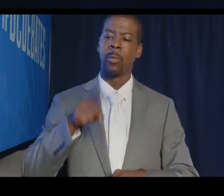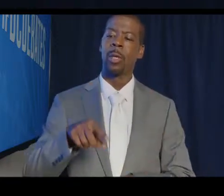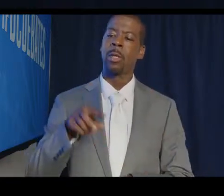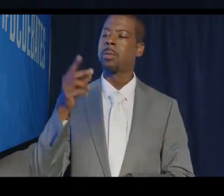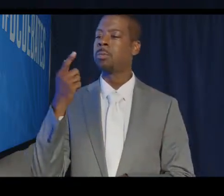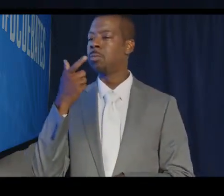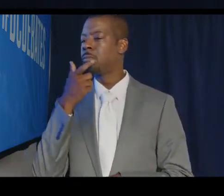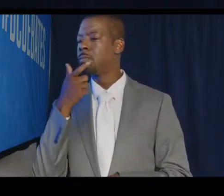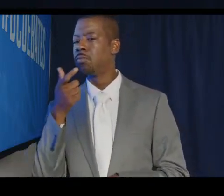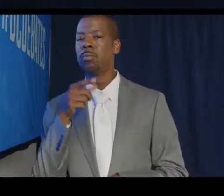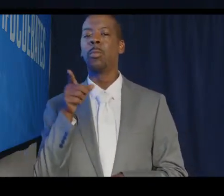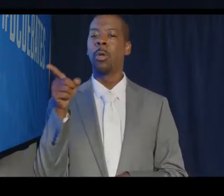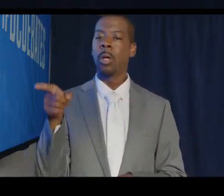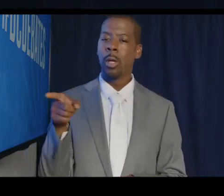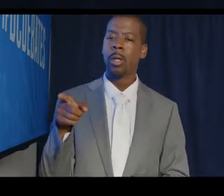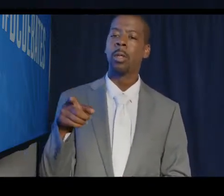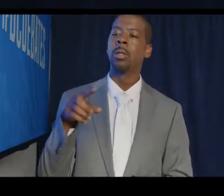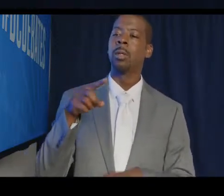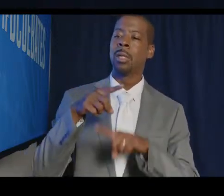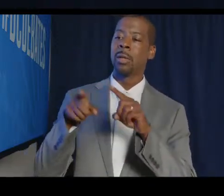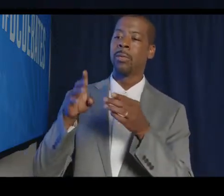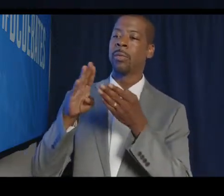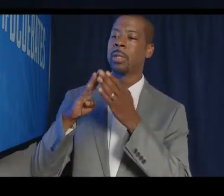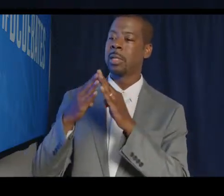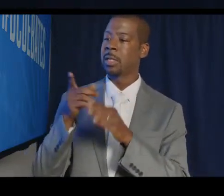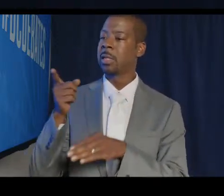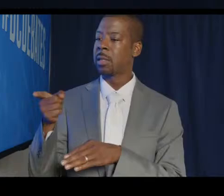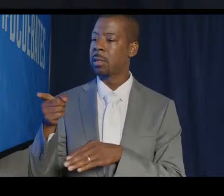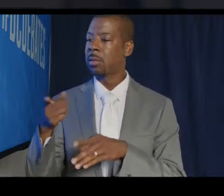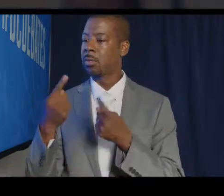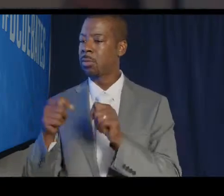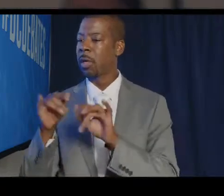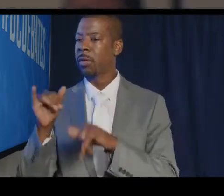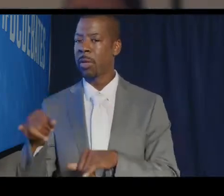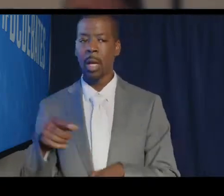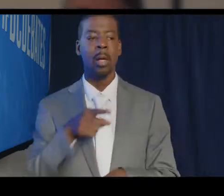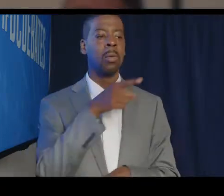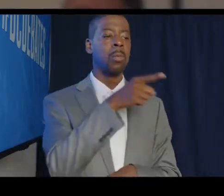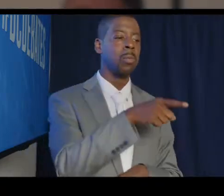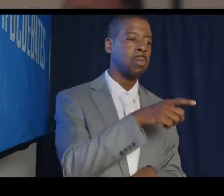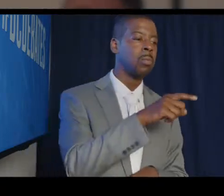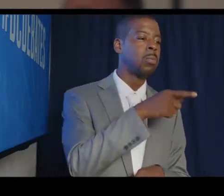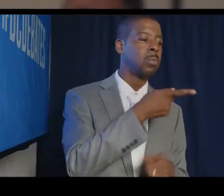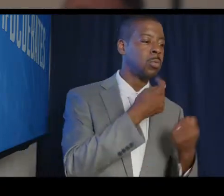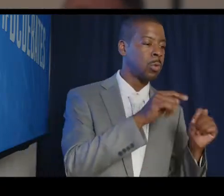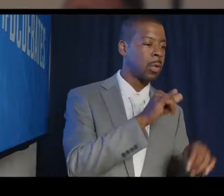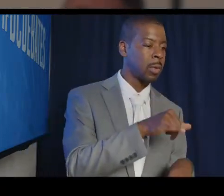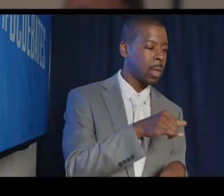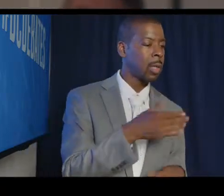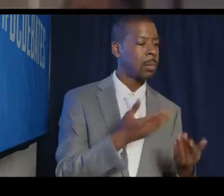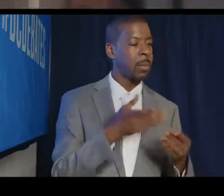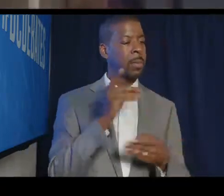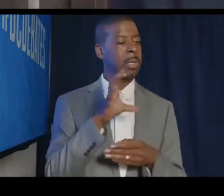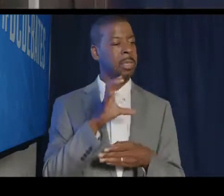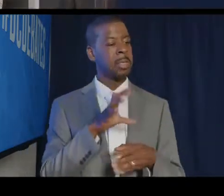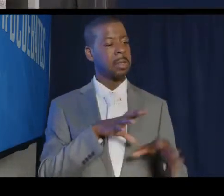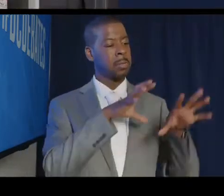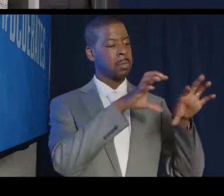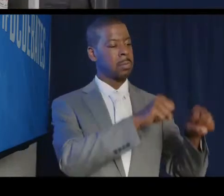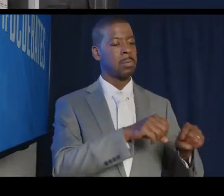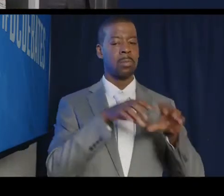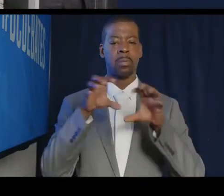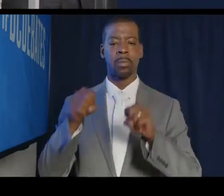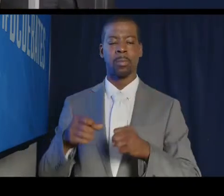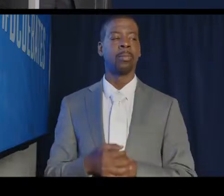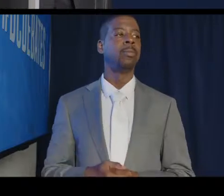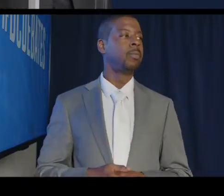doing and apply some of those techniques to make something change for us. Thank you. Thank you. Councilmember White. I want to make sure as we use this like technical